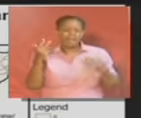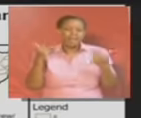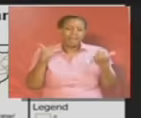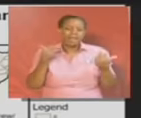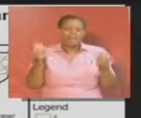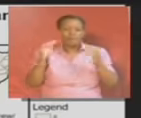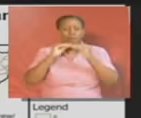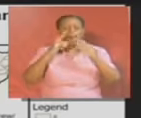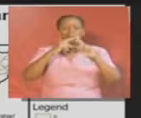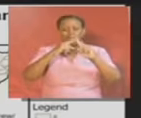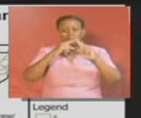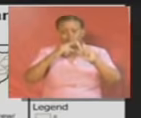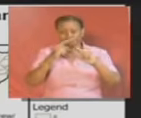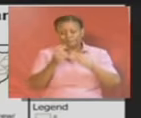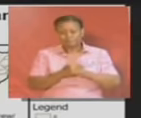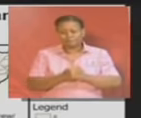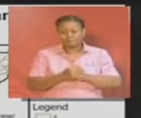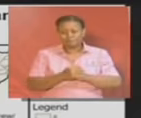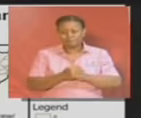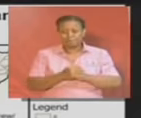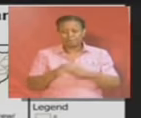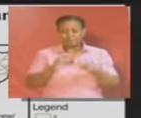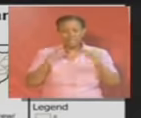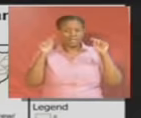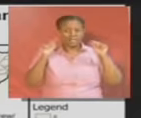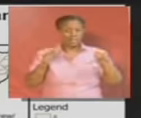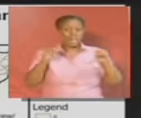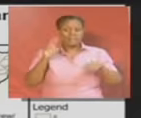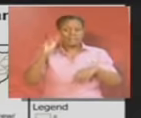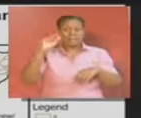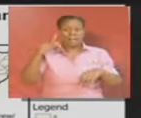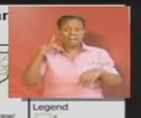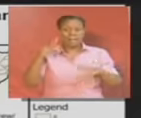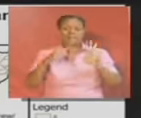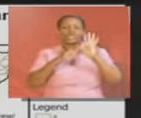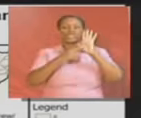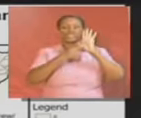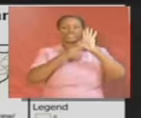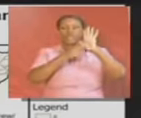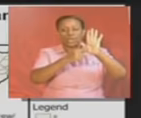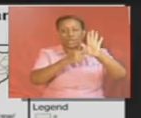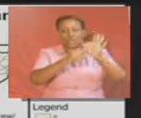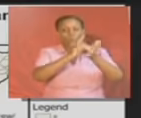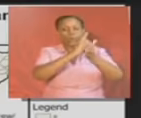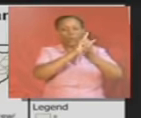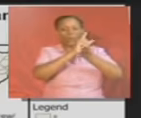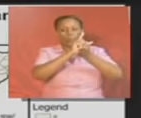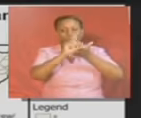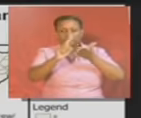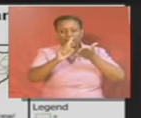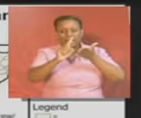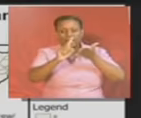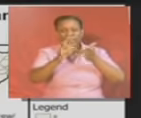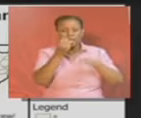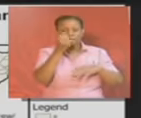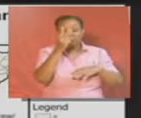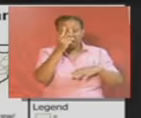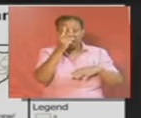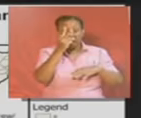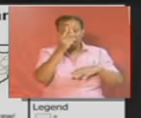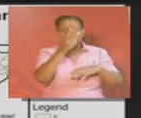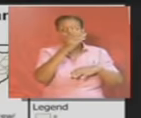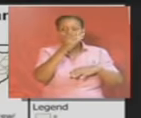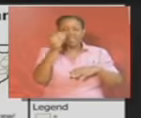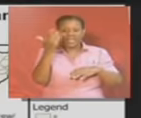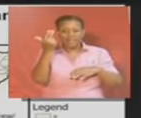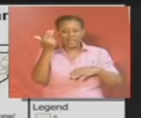map specifically, however, references epidemiological weeks 13 and 14. I just want to point out that we are currently in Epi Week 14, which